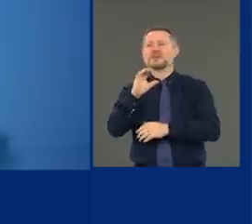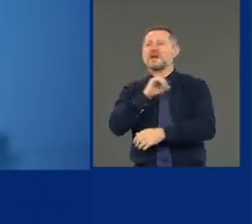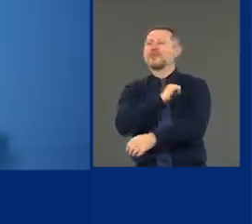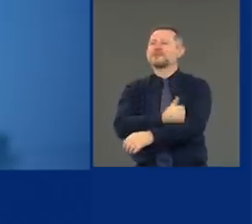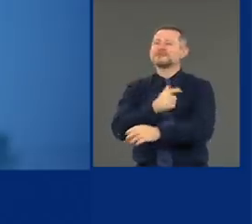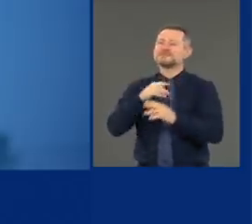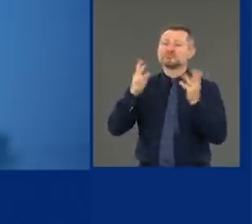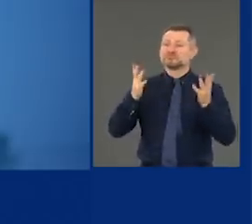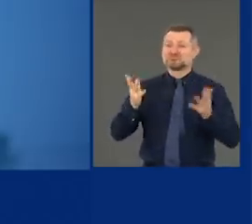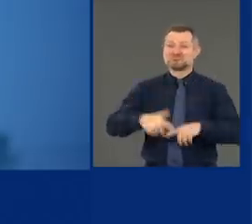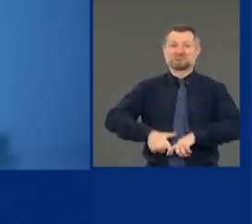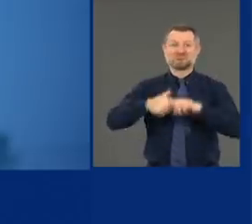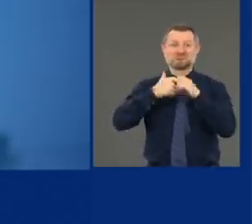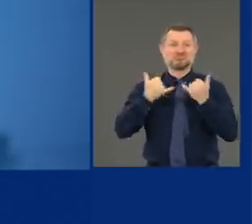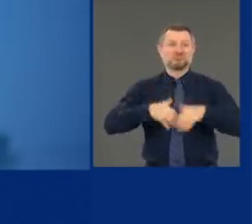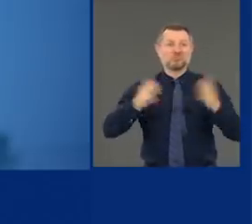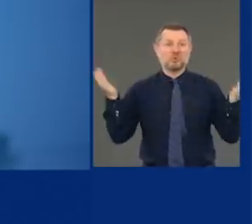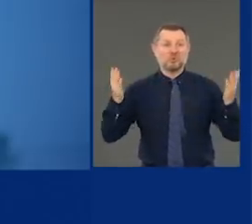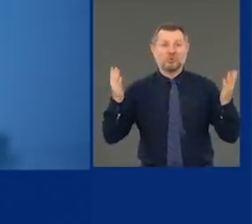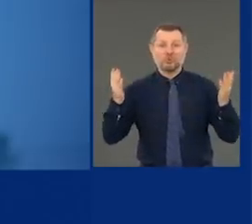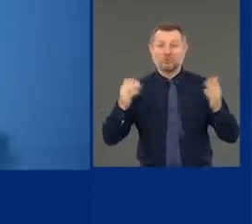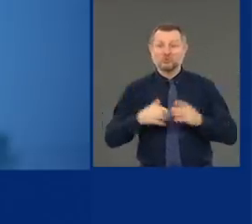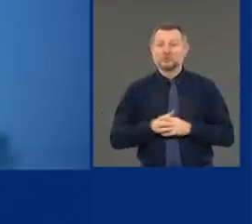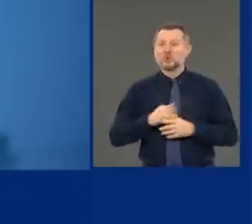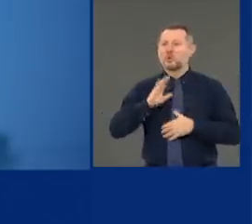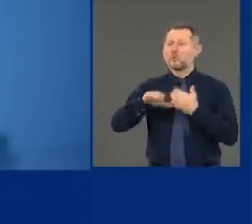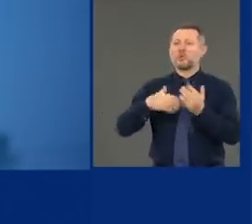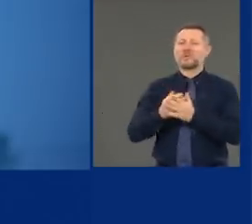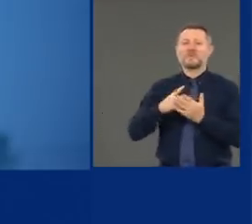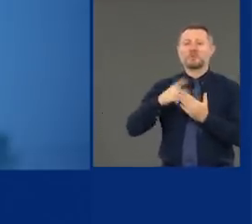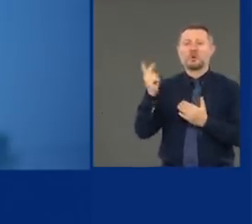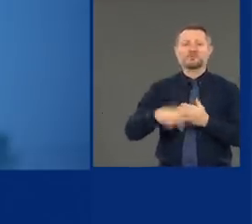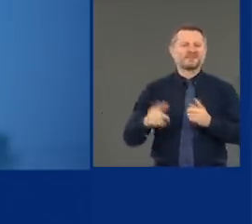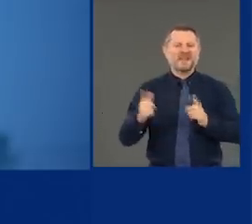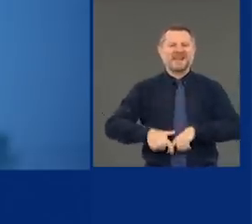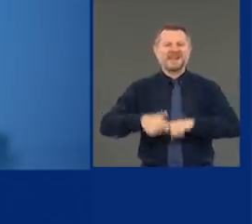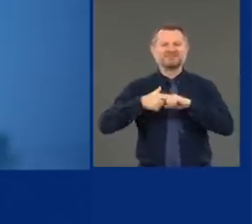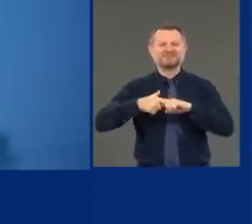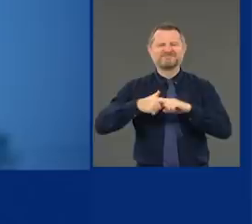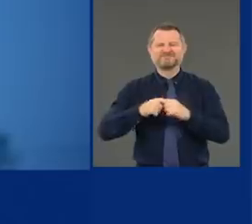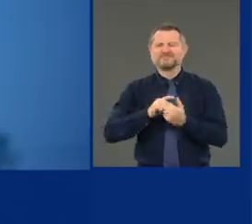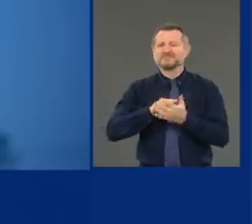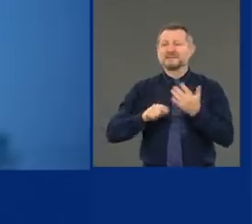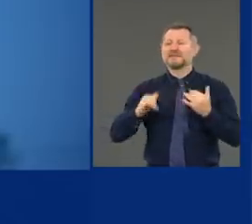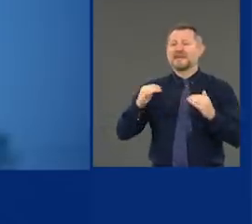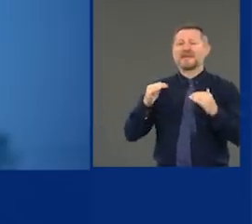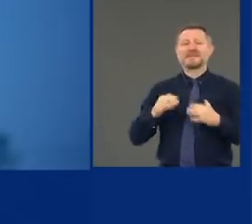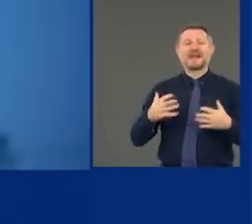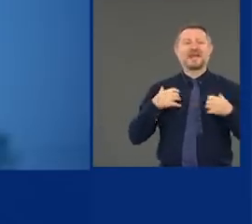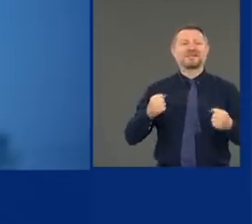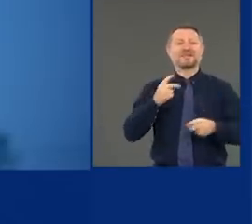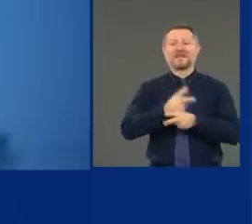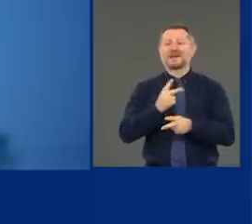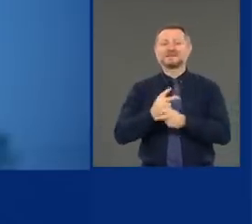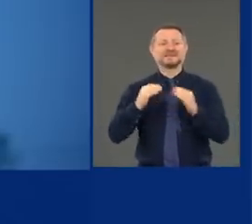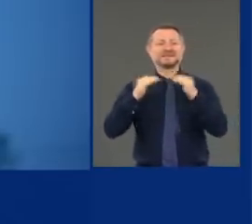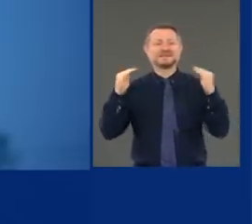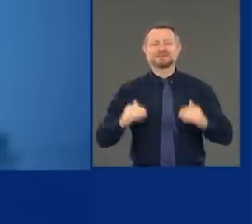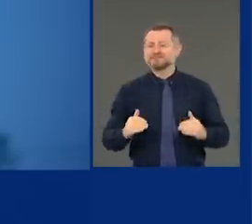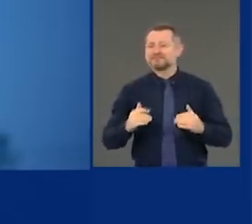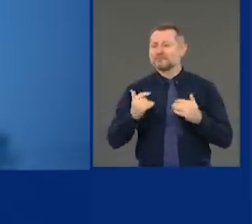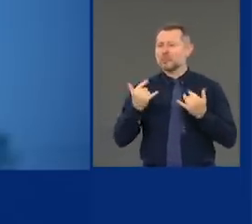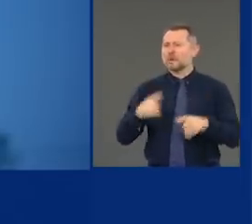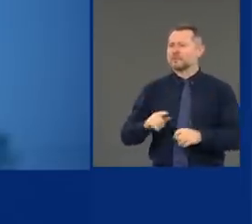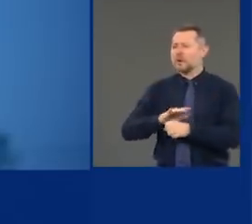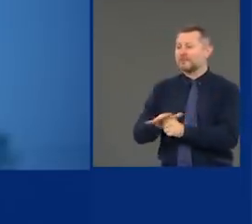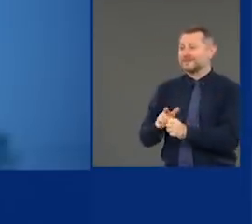stopped. That's all stopped. It's the healthcare system, what we saw with COVID, that you